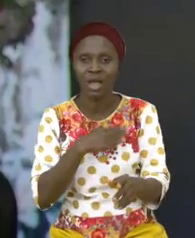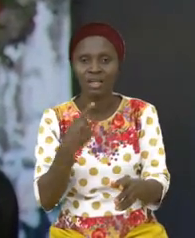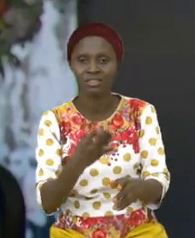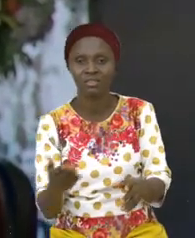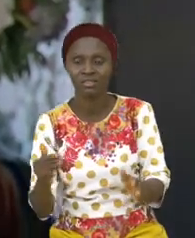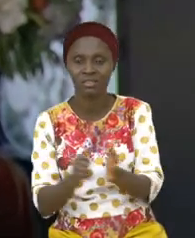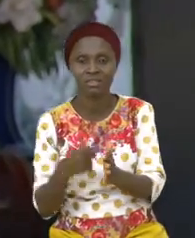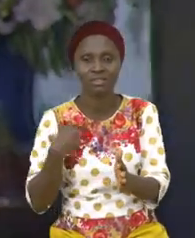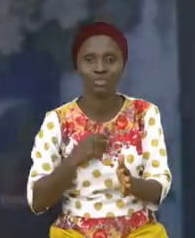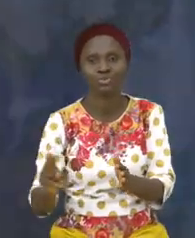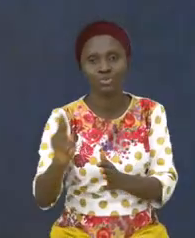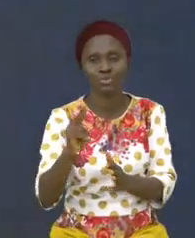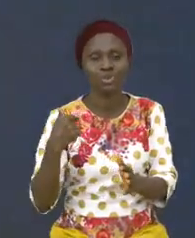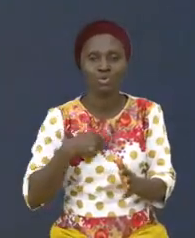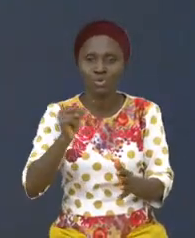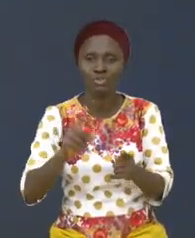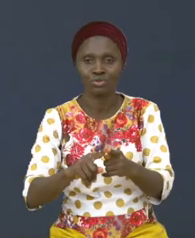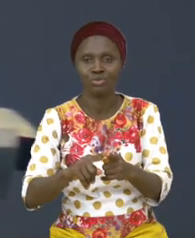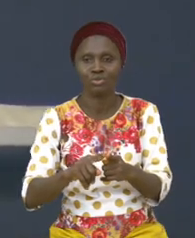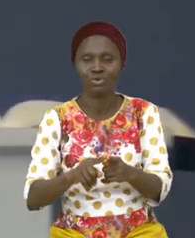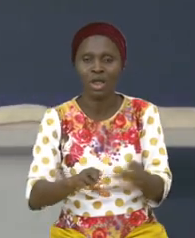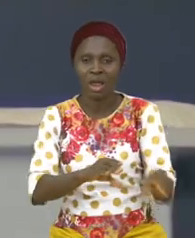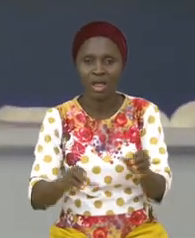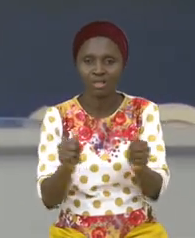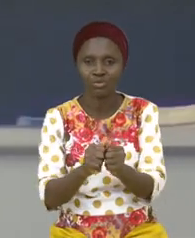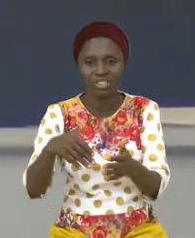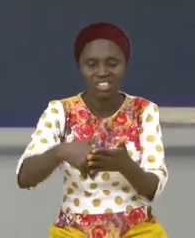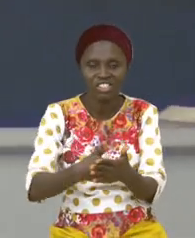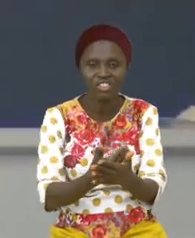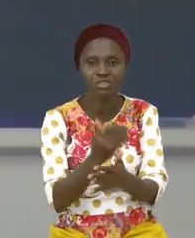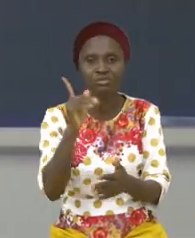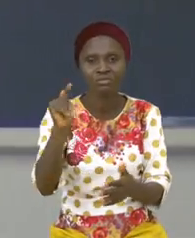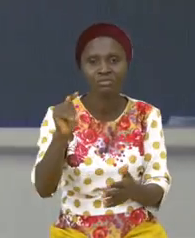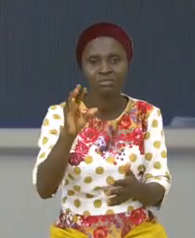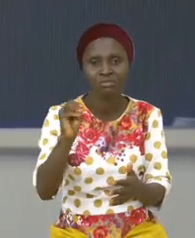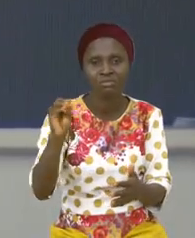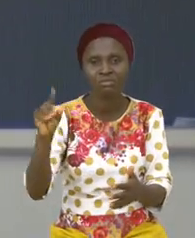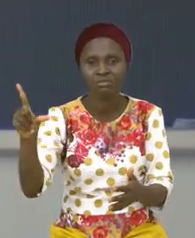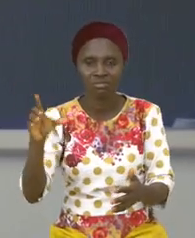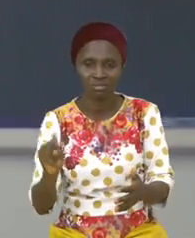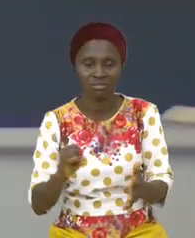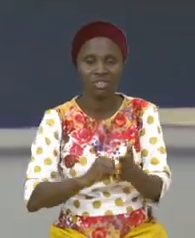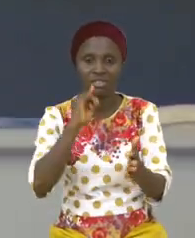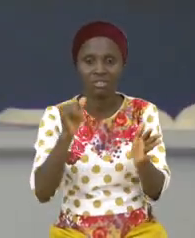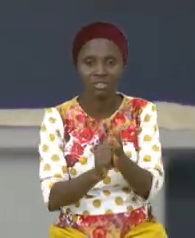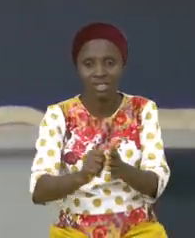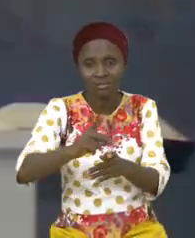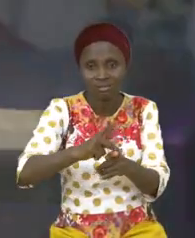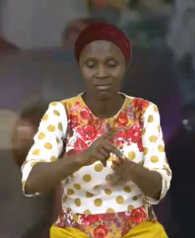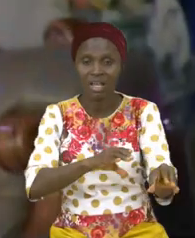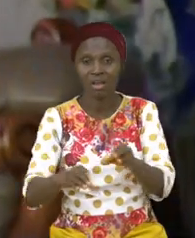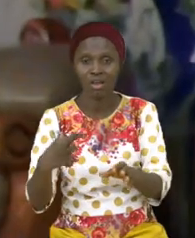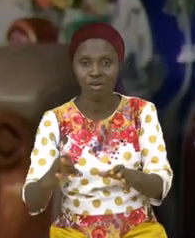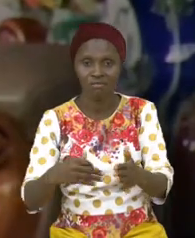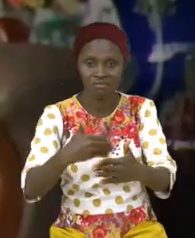to act with the new tool. It is that activity. Activity for progress. That you